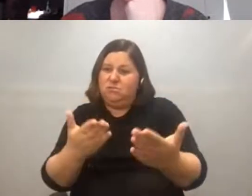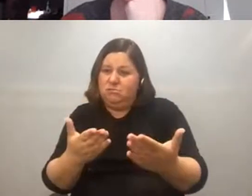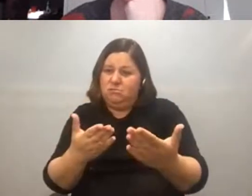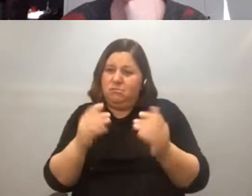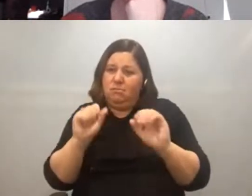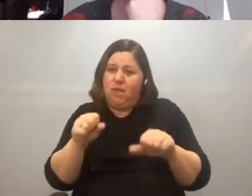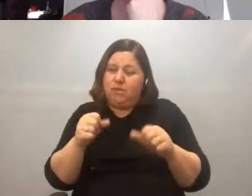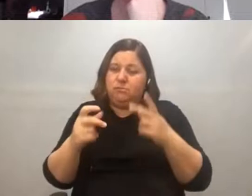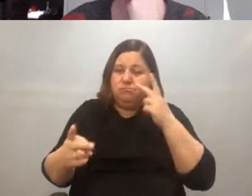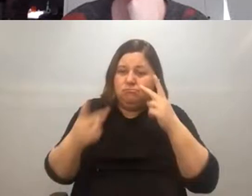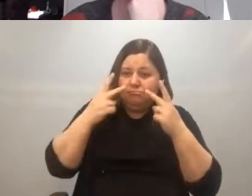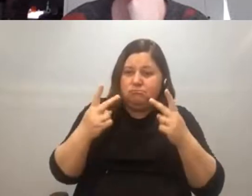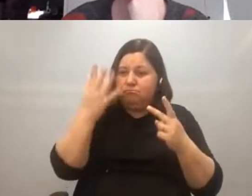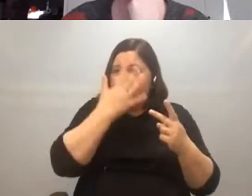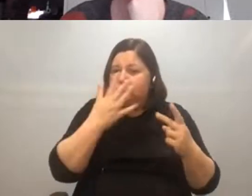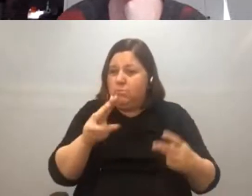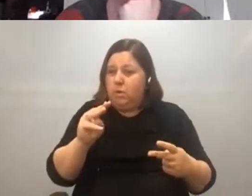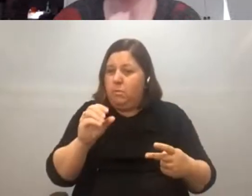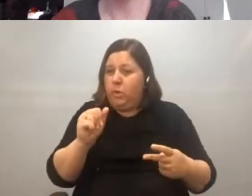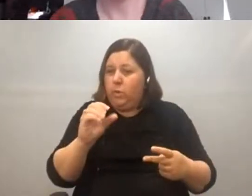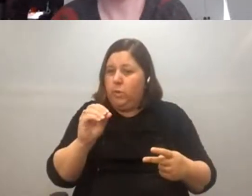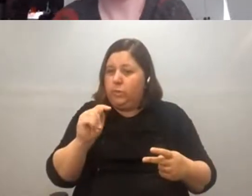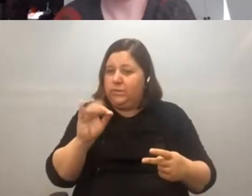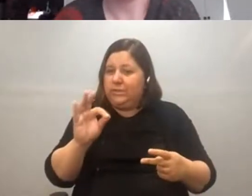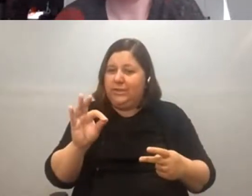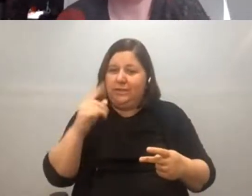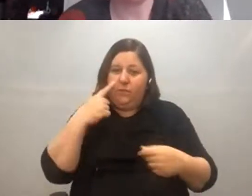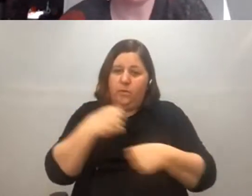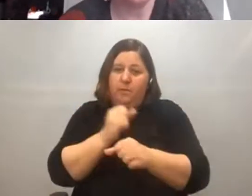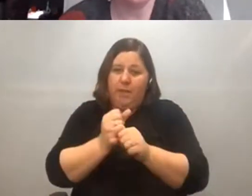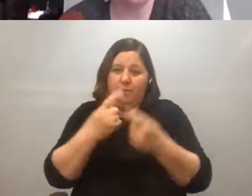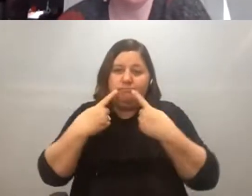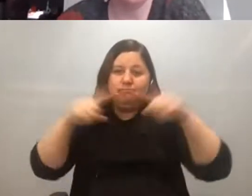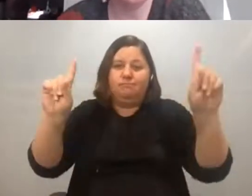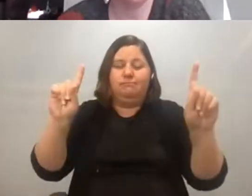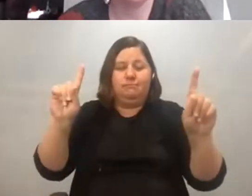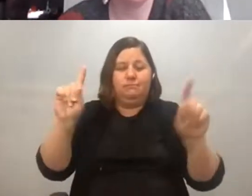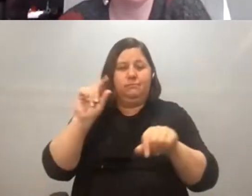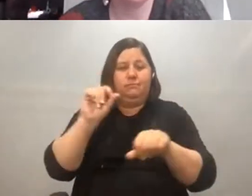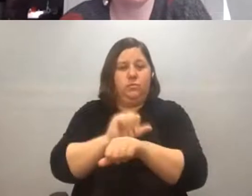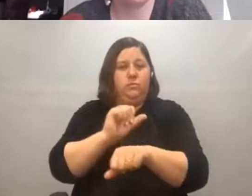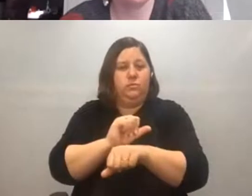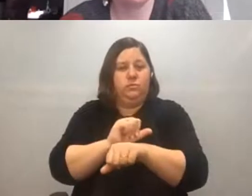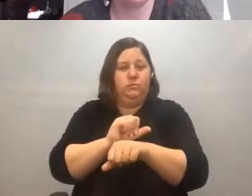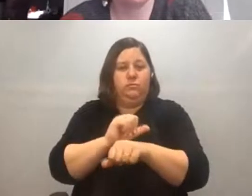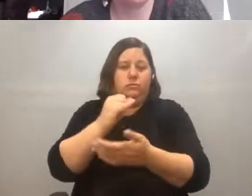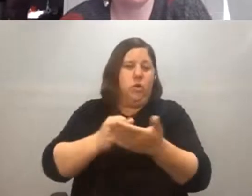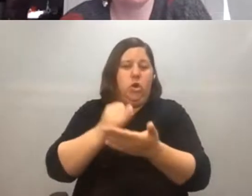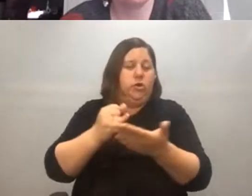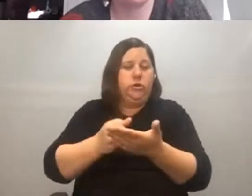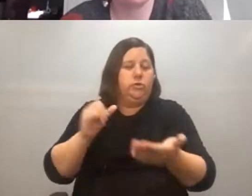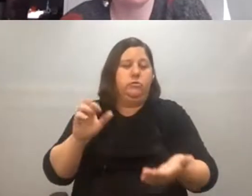possible visual motifs that could be useful in creating a successful piece of art i'm